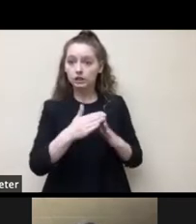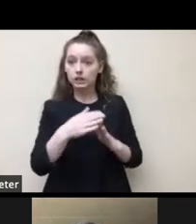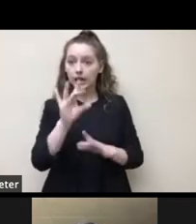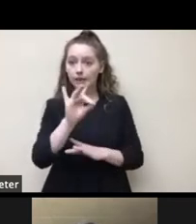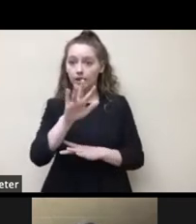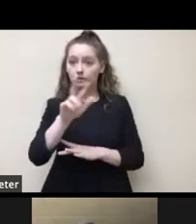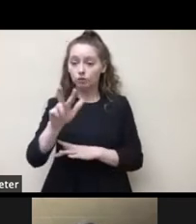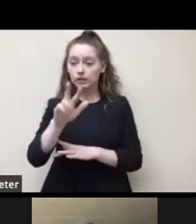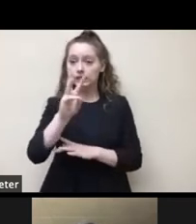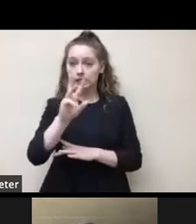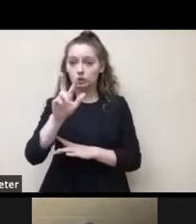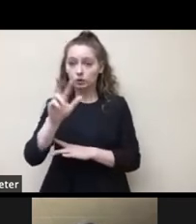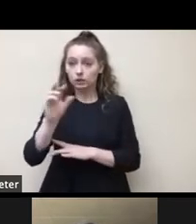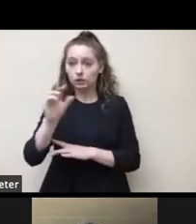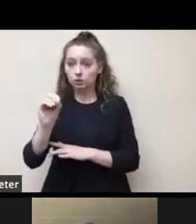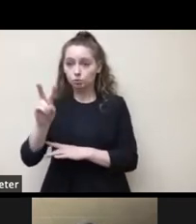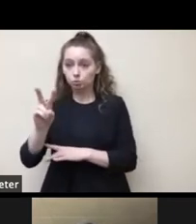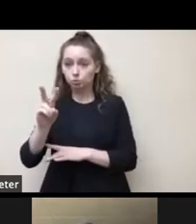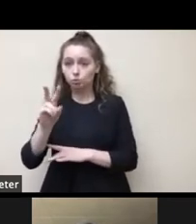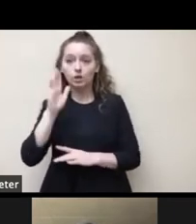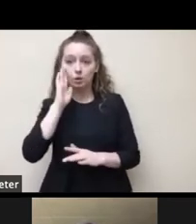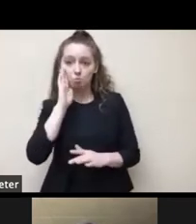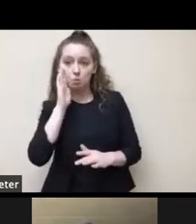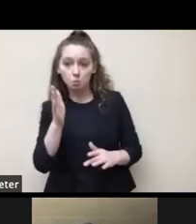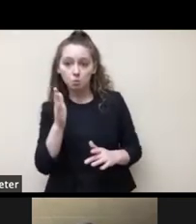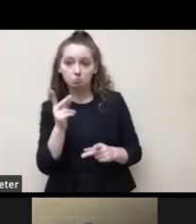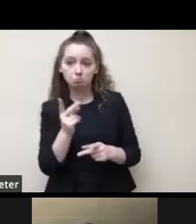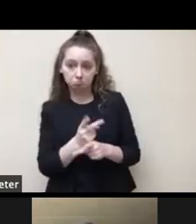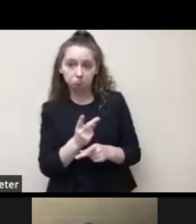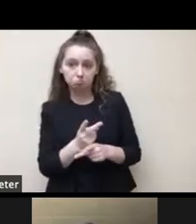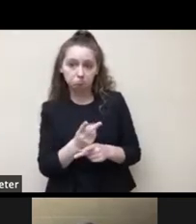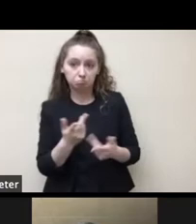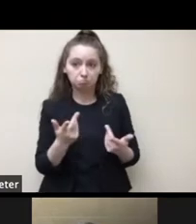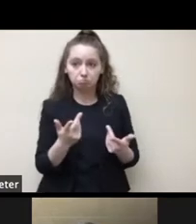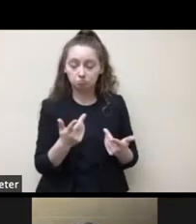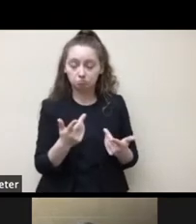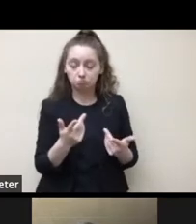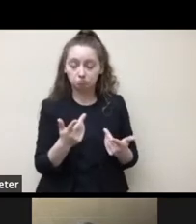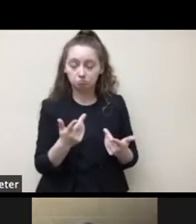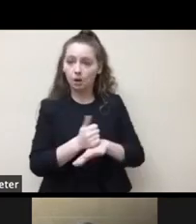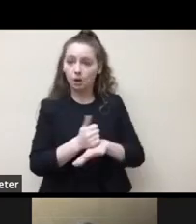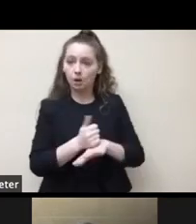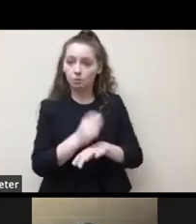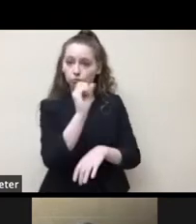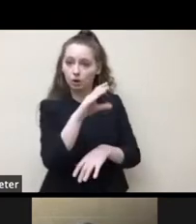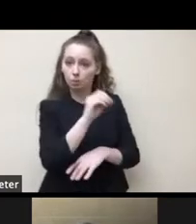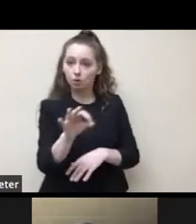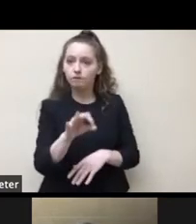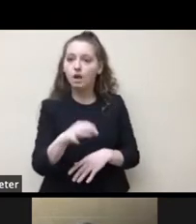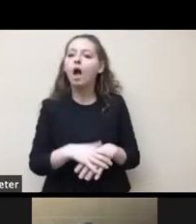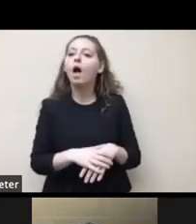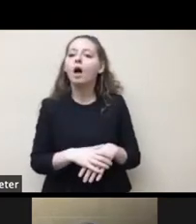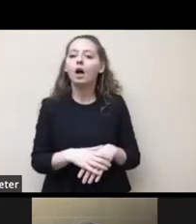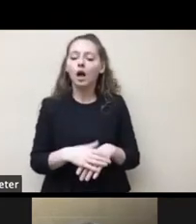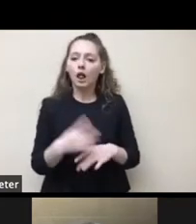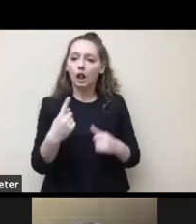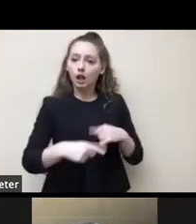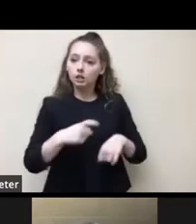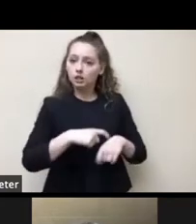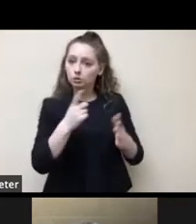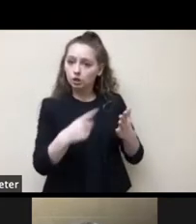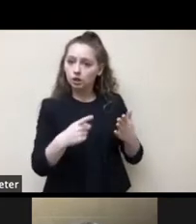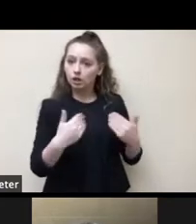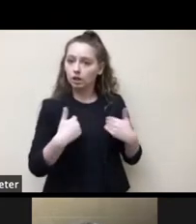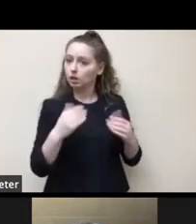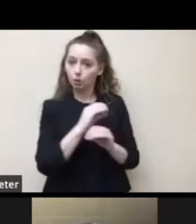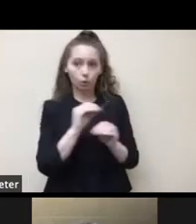853-6302, and we will arrange for the drop-off. That's great. Okay. And then last time we checked, we had no COVID-19